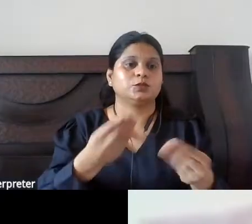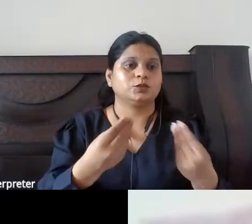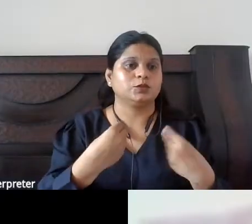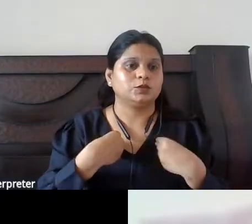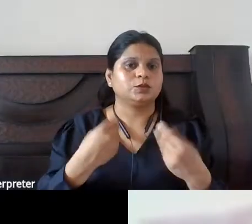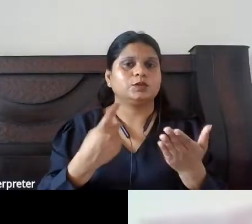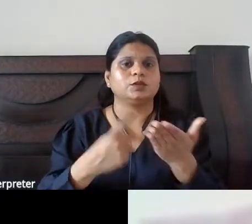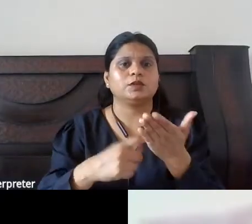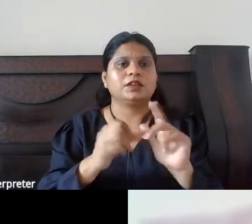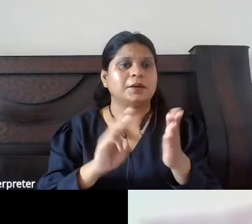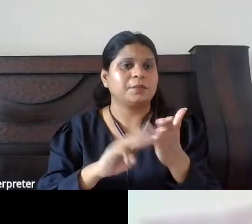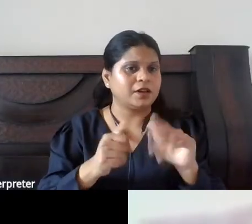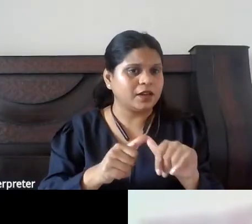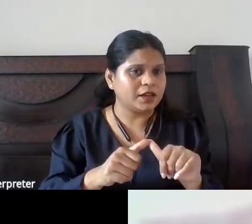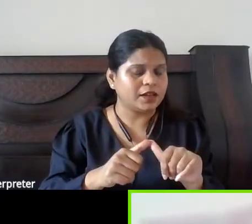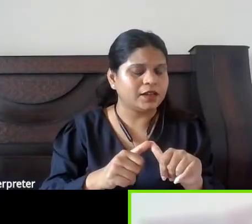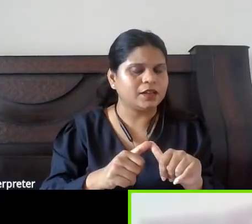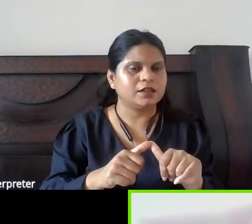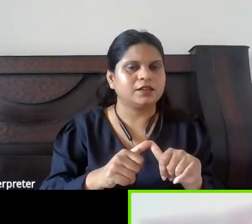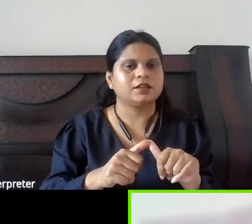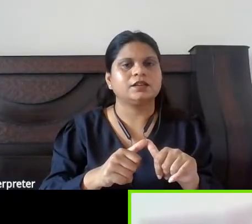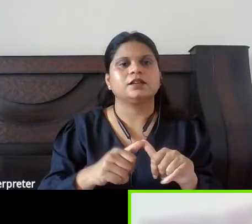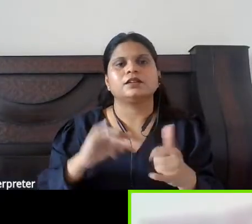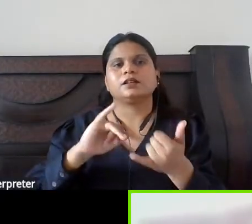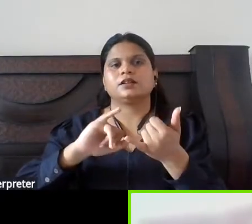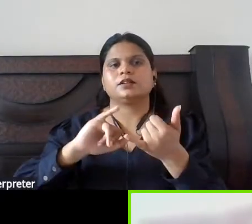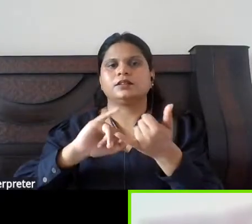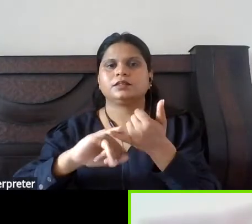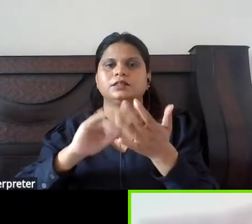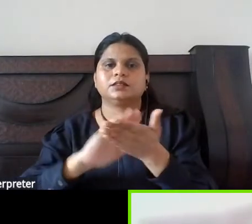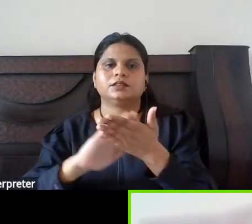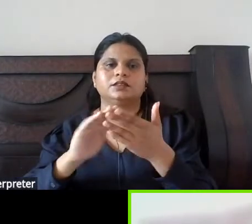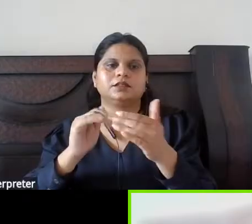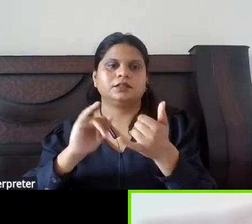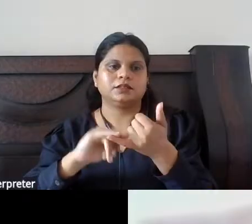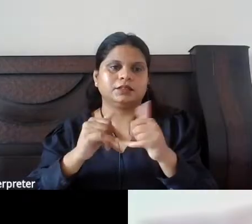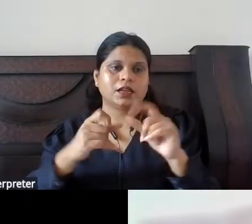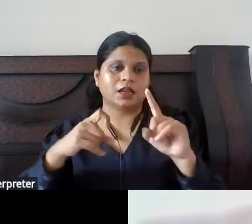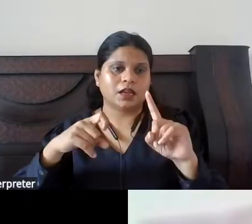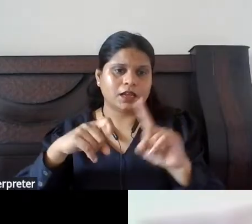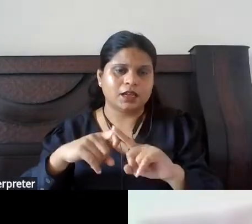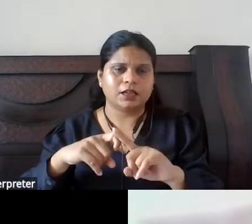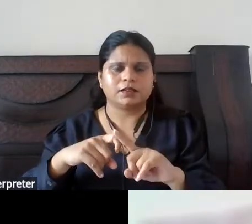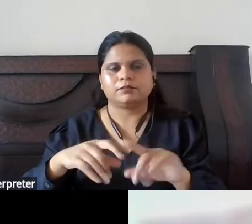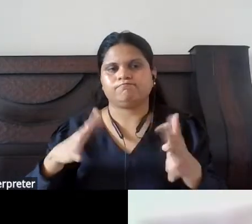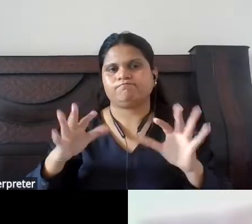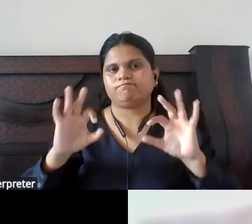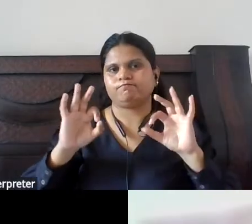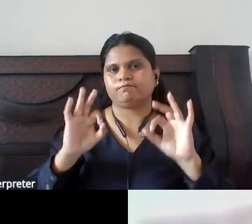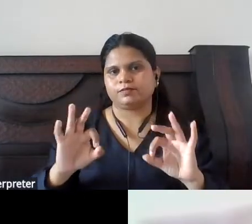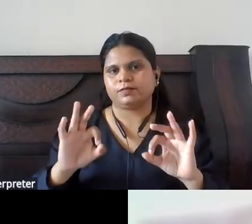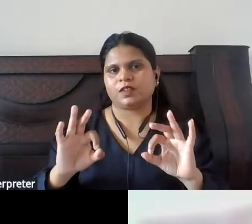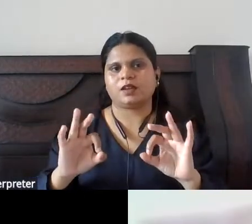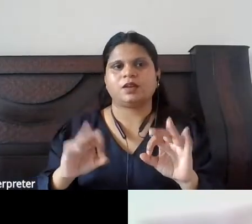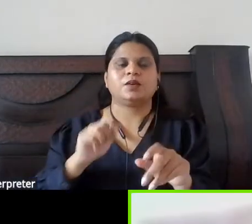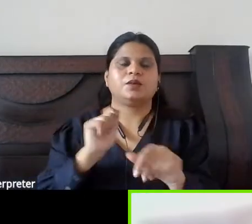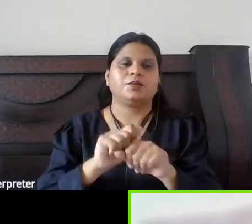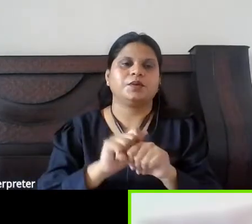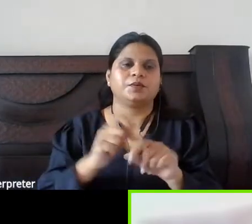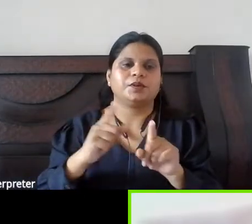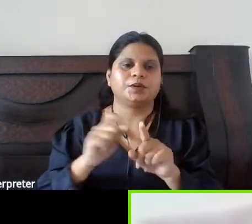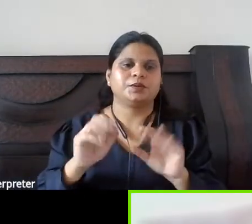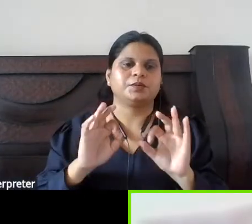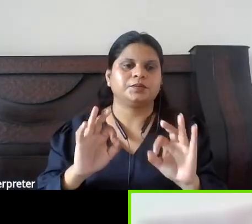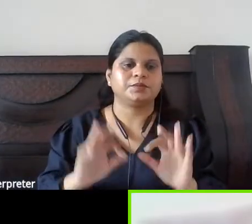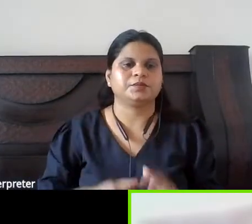and um, Shashank, you all have done a great job. I was listening from the beginning. Thank you very much, Pratik.